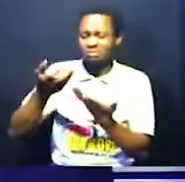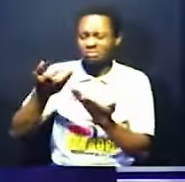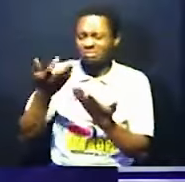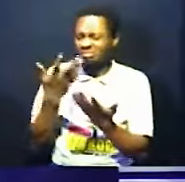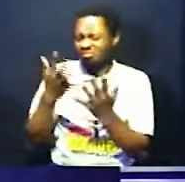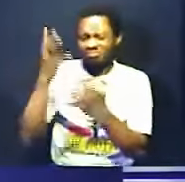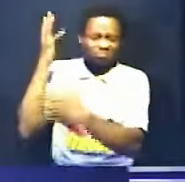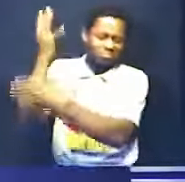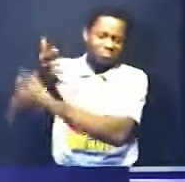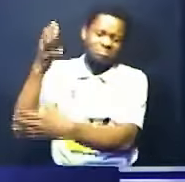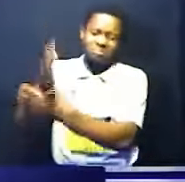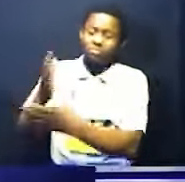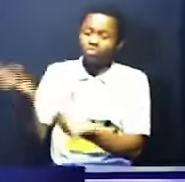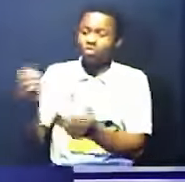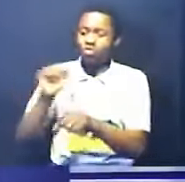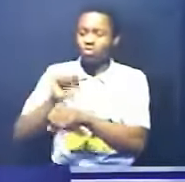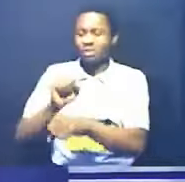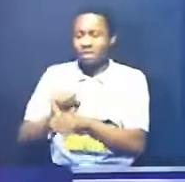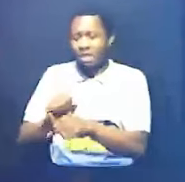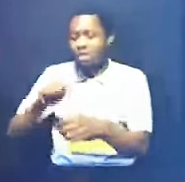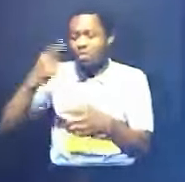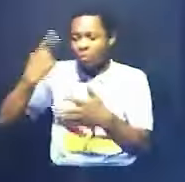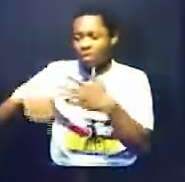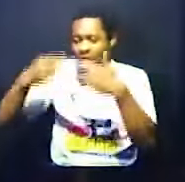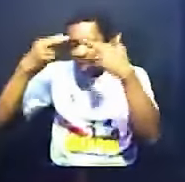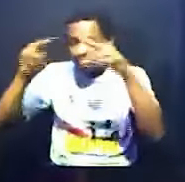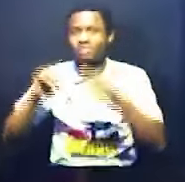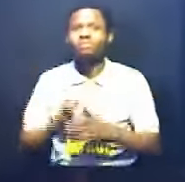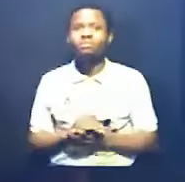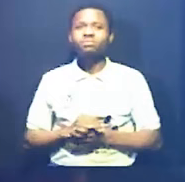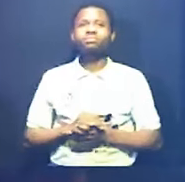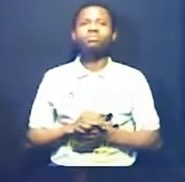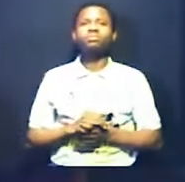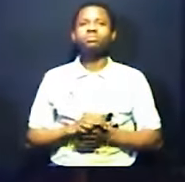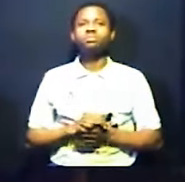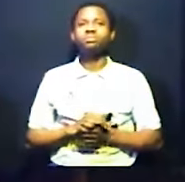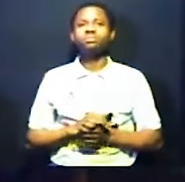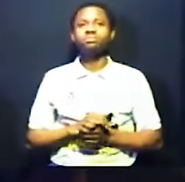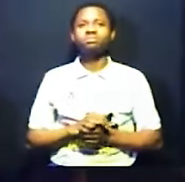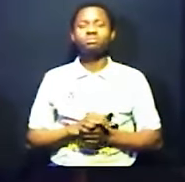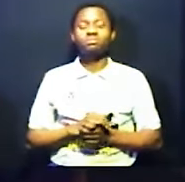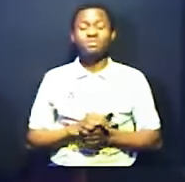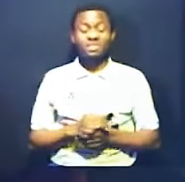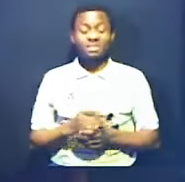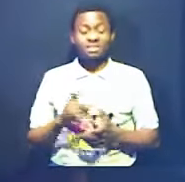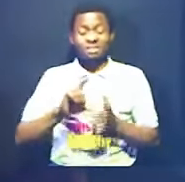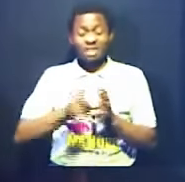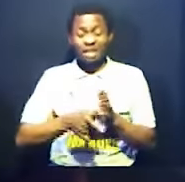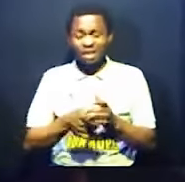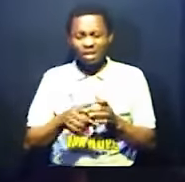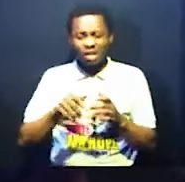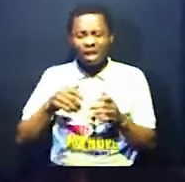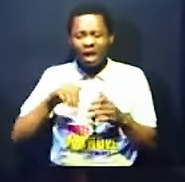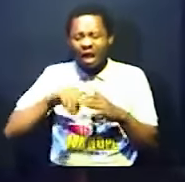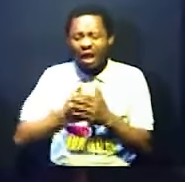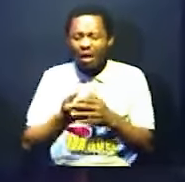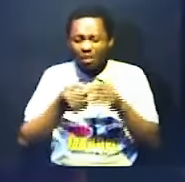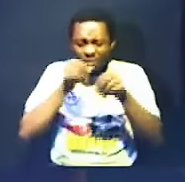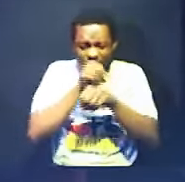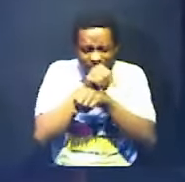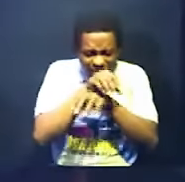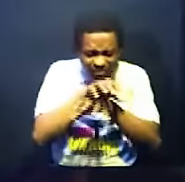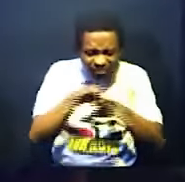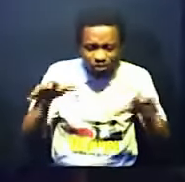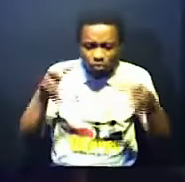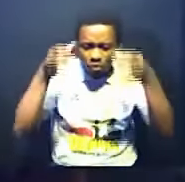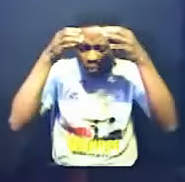and the resultant effect it had on his home.